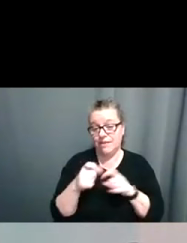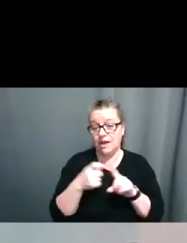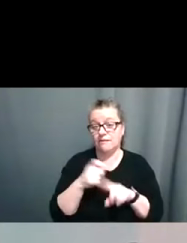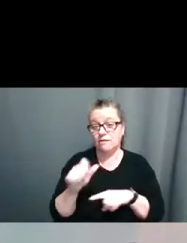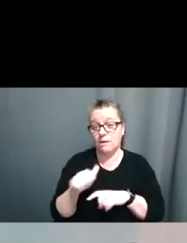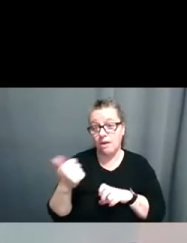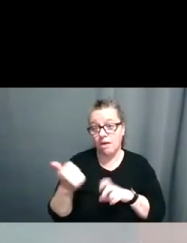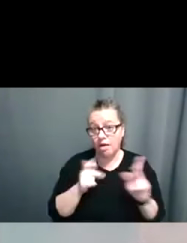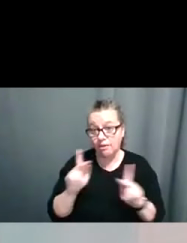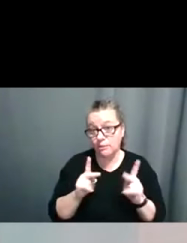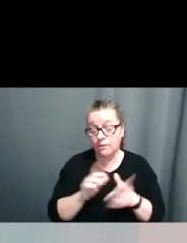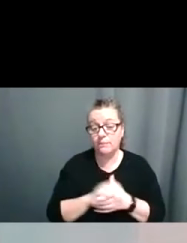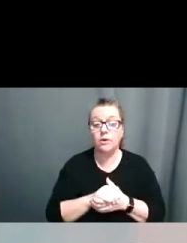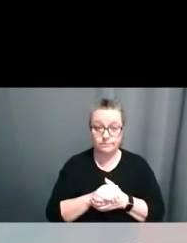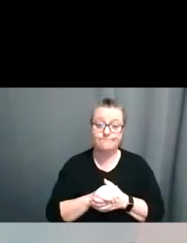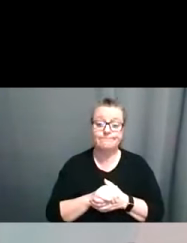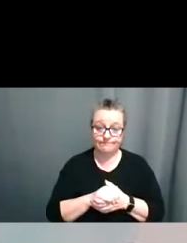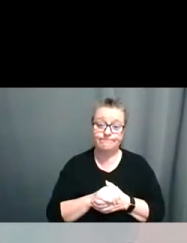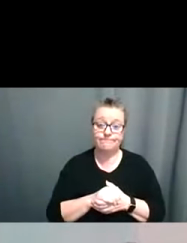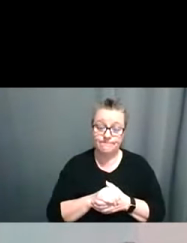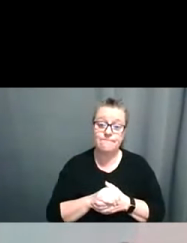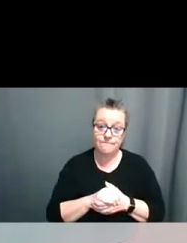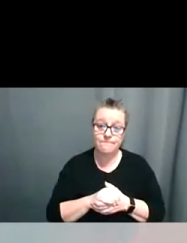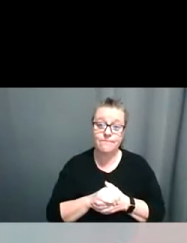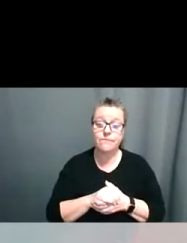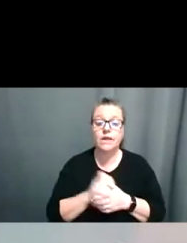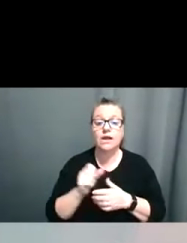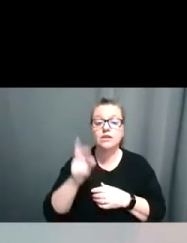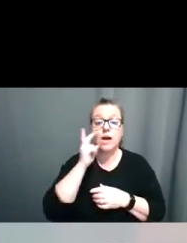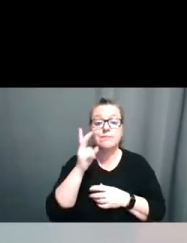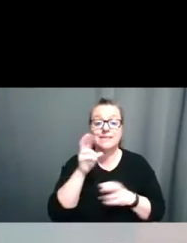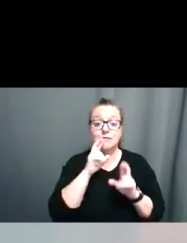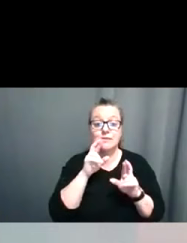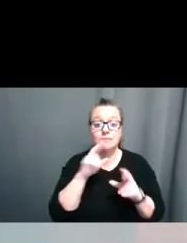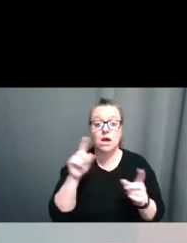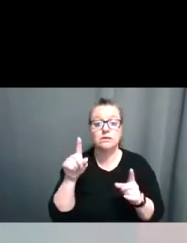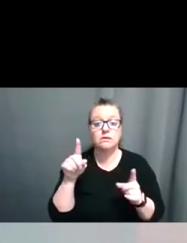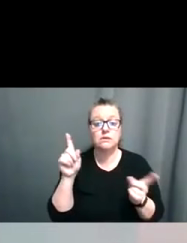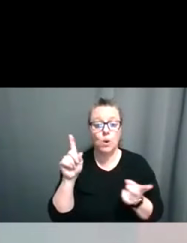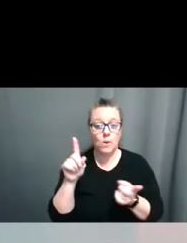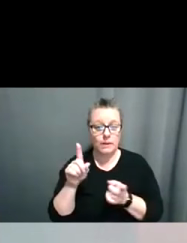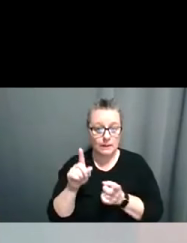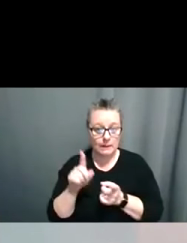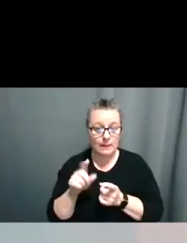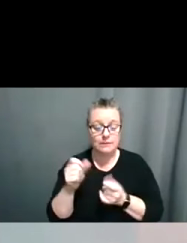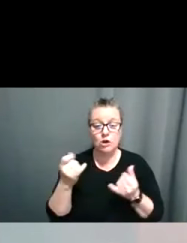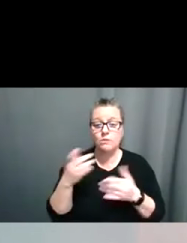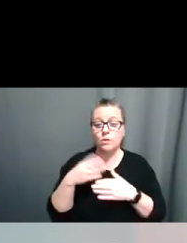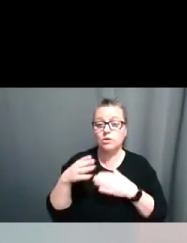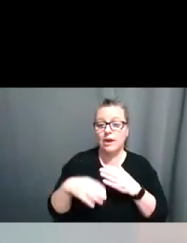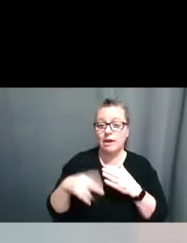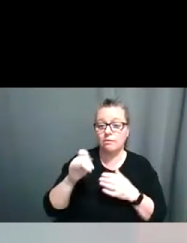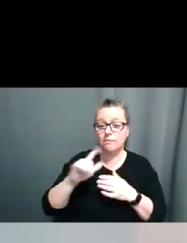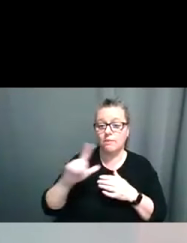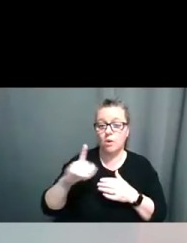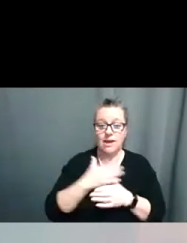people. Yeah, absolutely. Well, I'm seeing our responses slowing down a little bit, so I'm going to end the polling and just